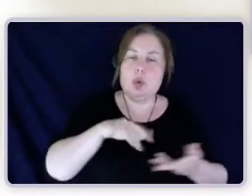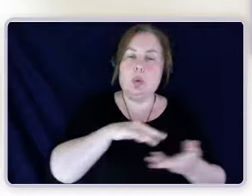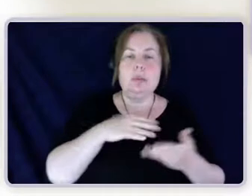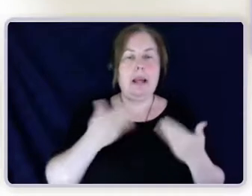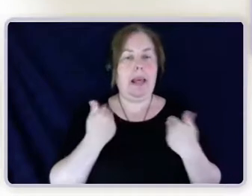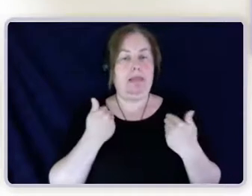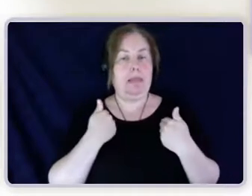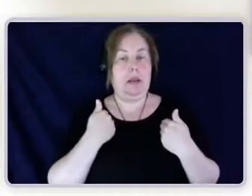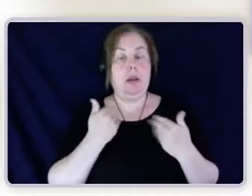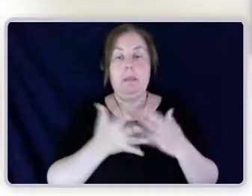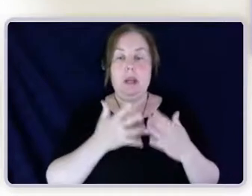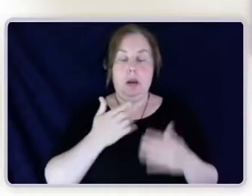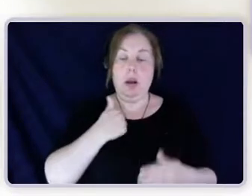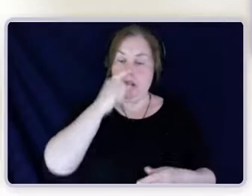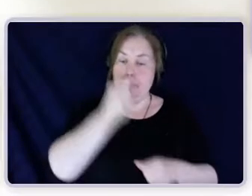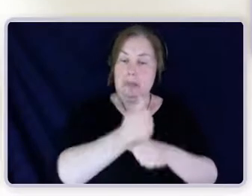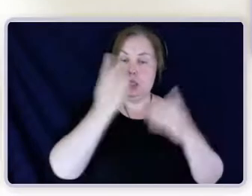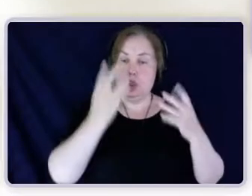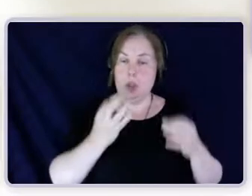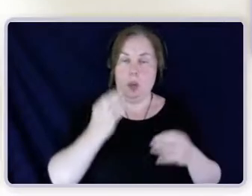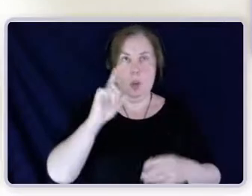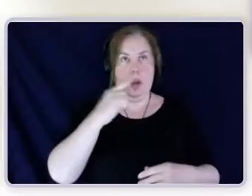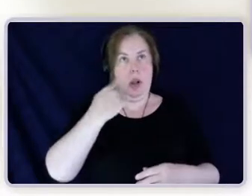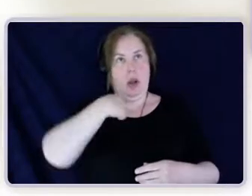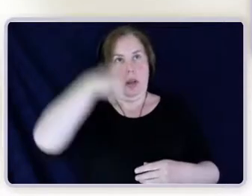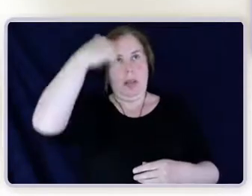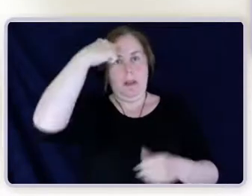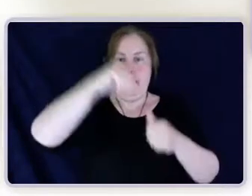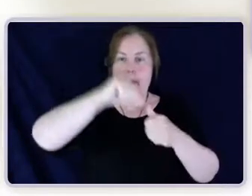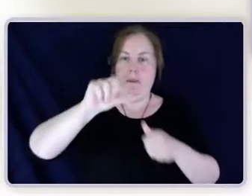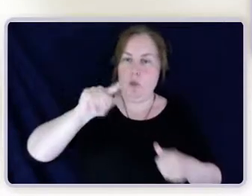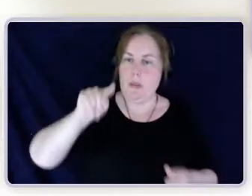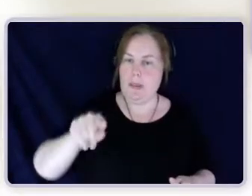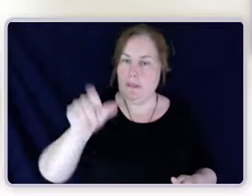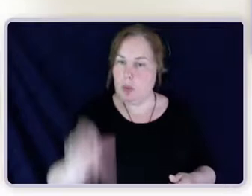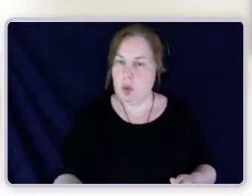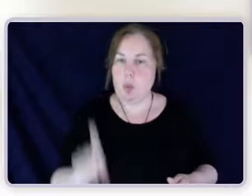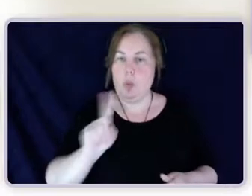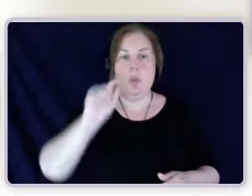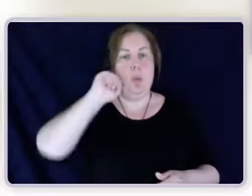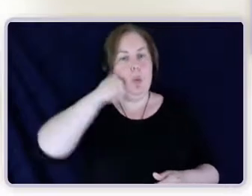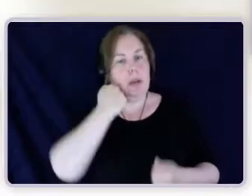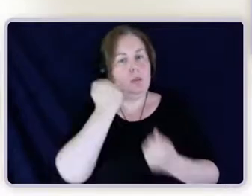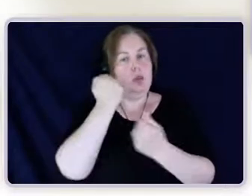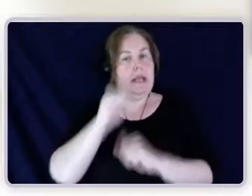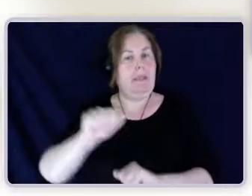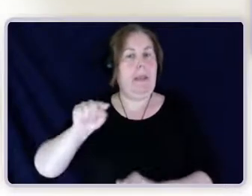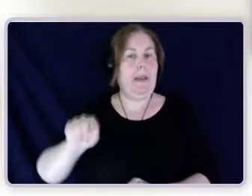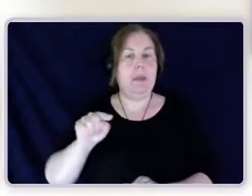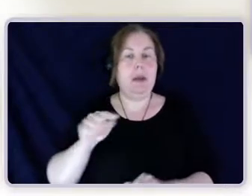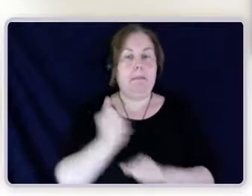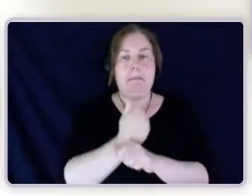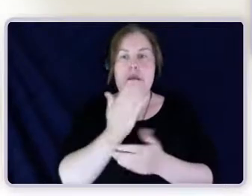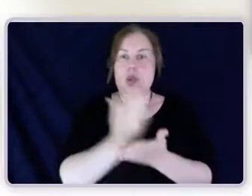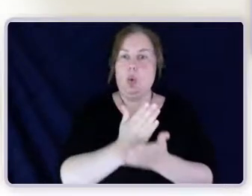them and what is going to protect them and ensure that they're not subject to further any distress, any